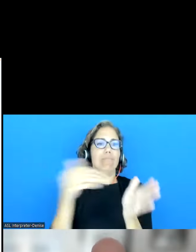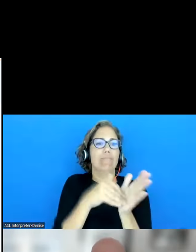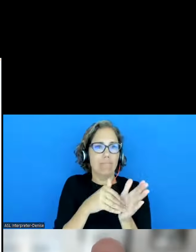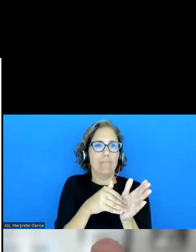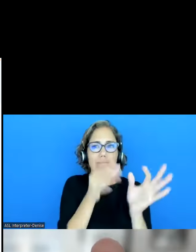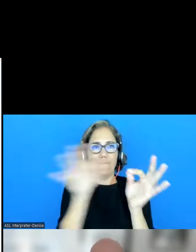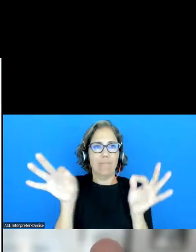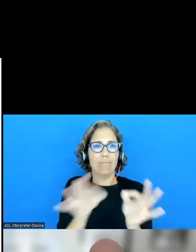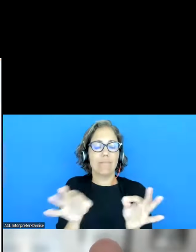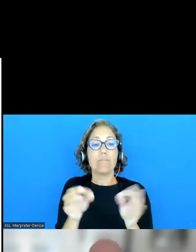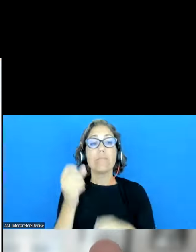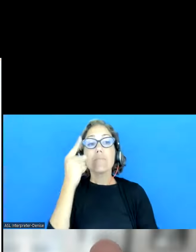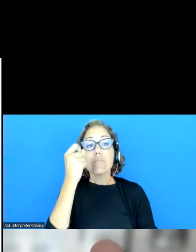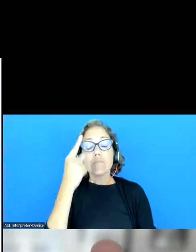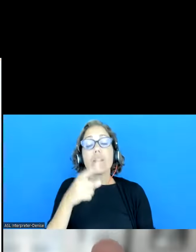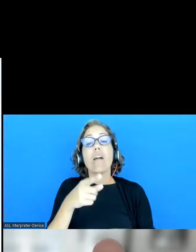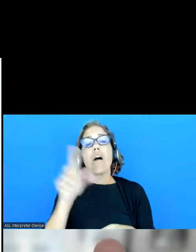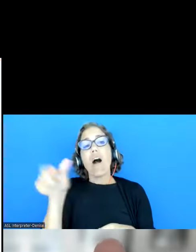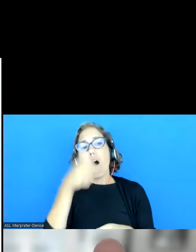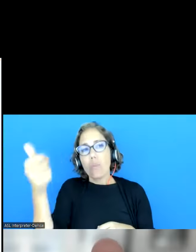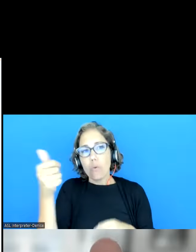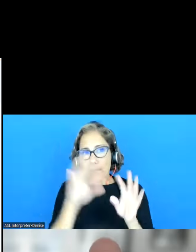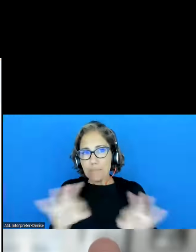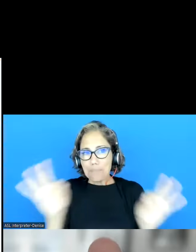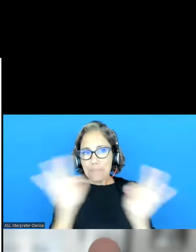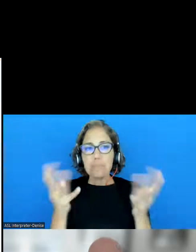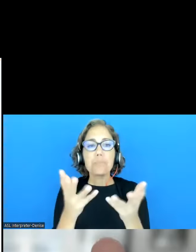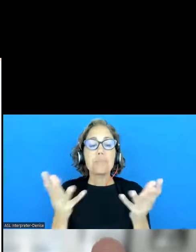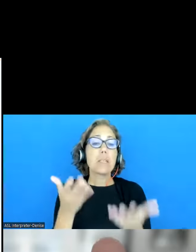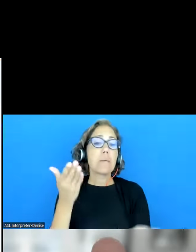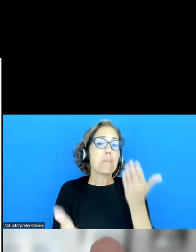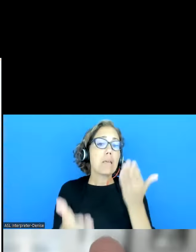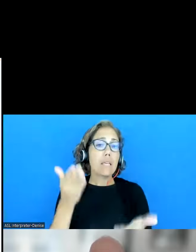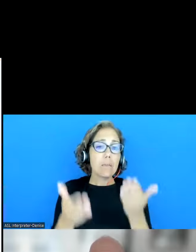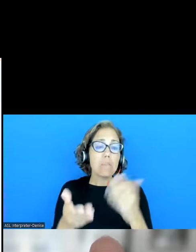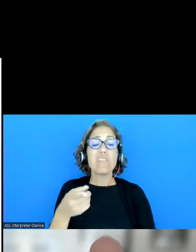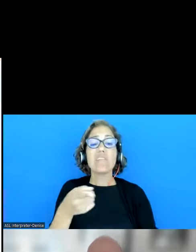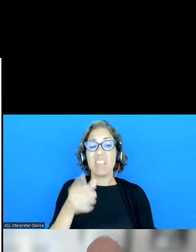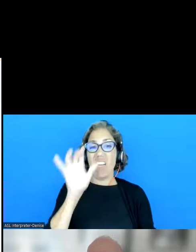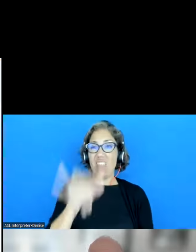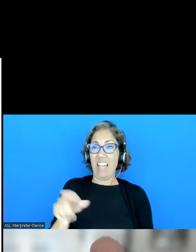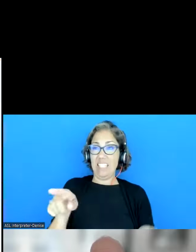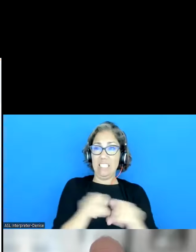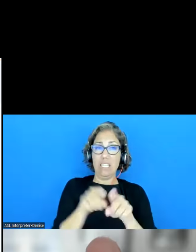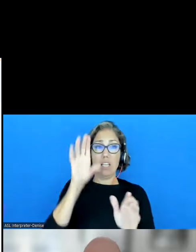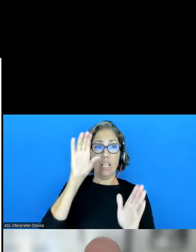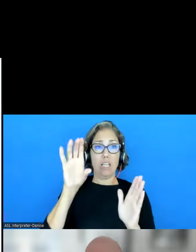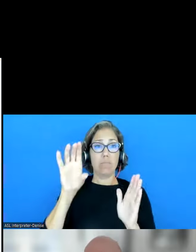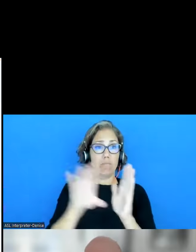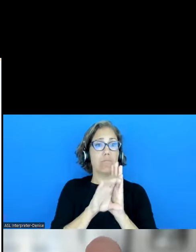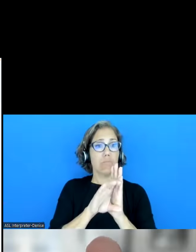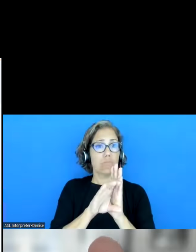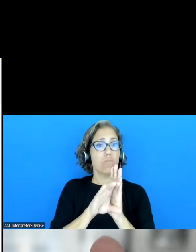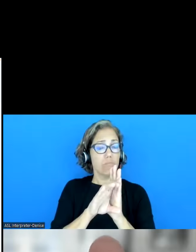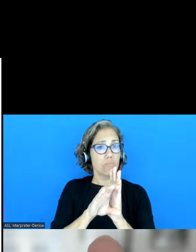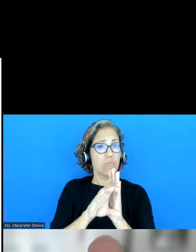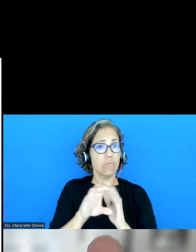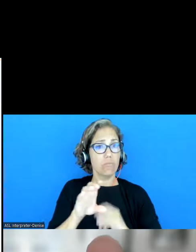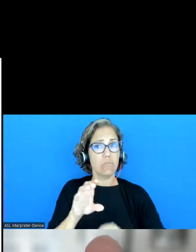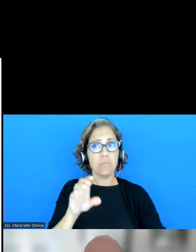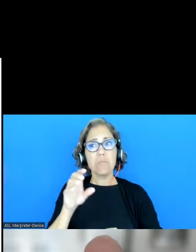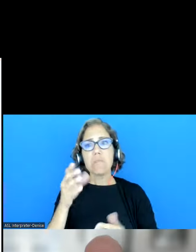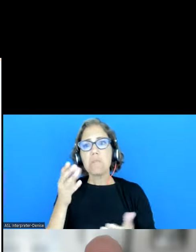other things to note here too. There may be instances where this very same image of the boot might appear